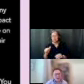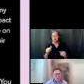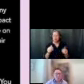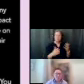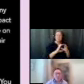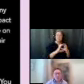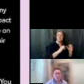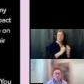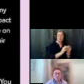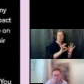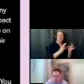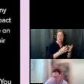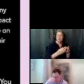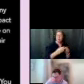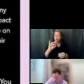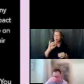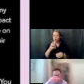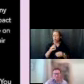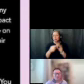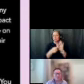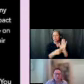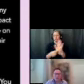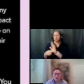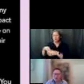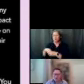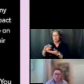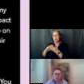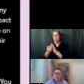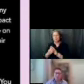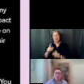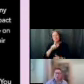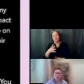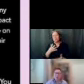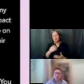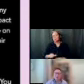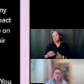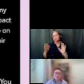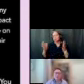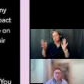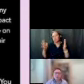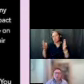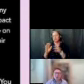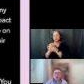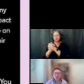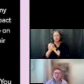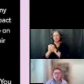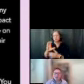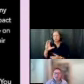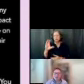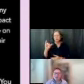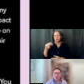help advocate for one another. So again, shout out to Cindy Chen for being such an awesome example of